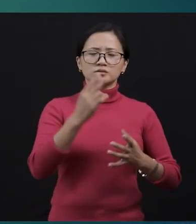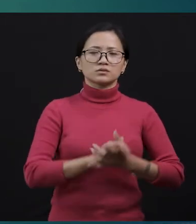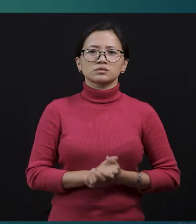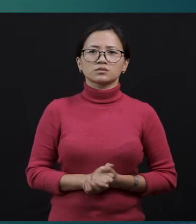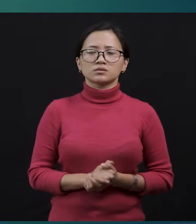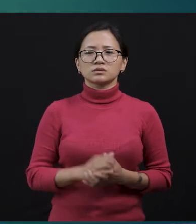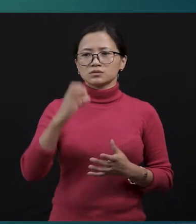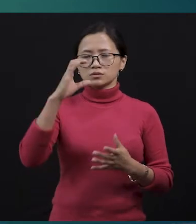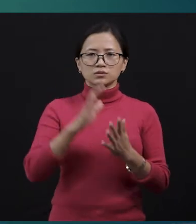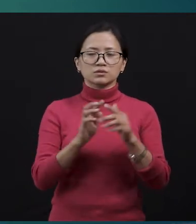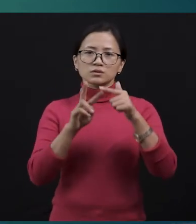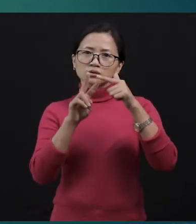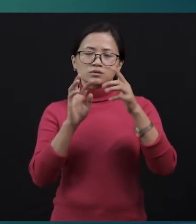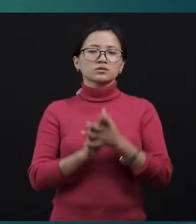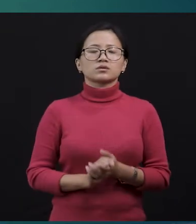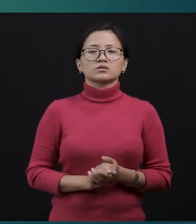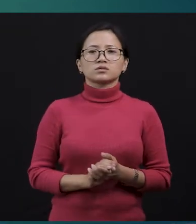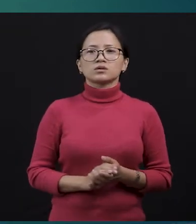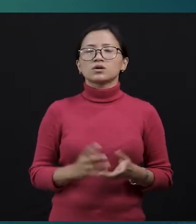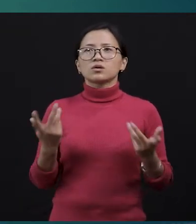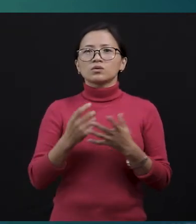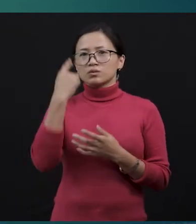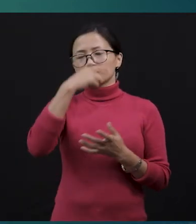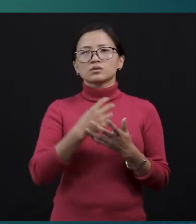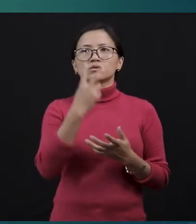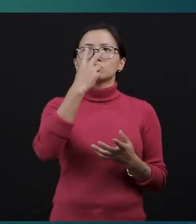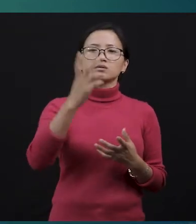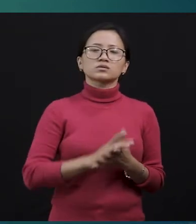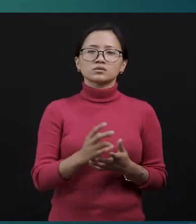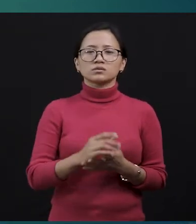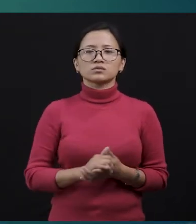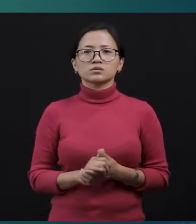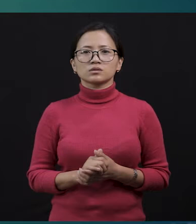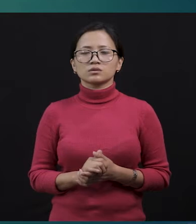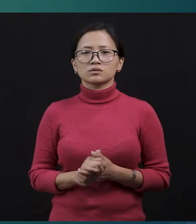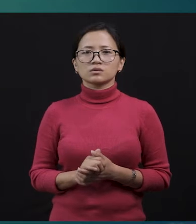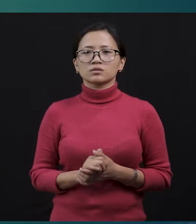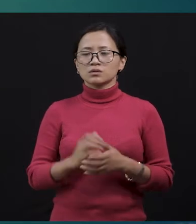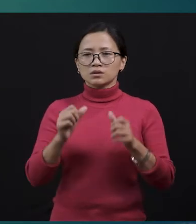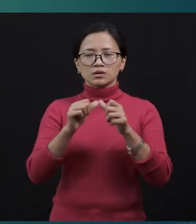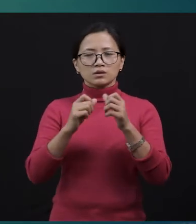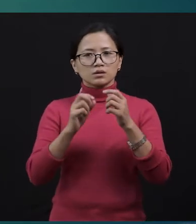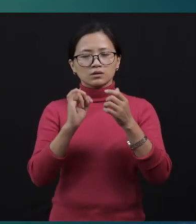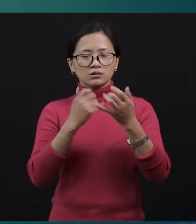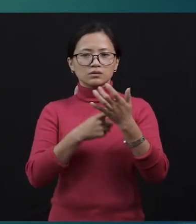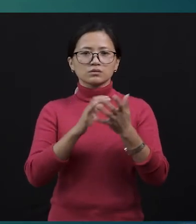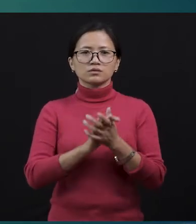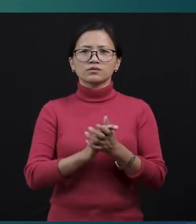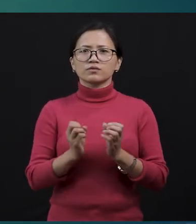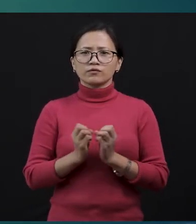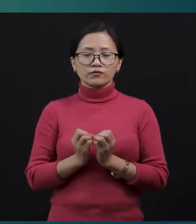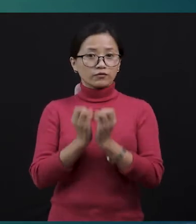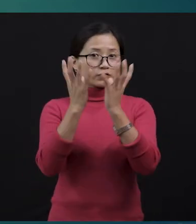when the news channels were broadcasting, but for the people who were watching, they just saw that the aircraft was in